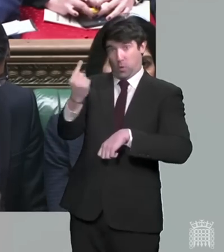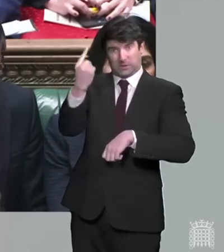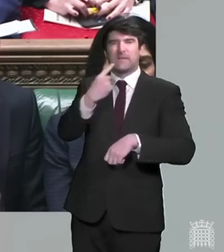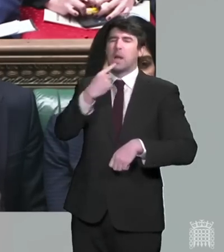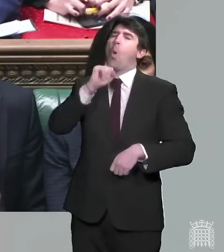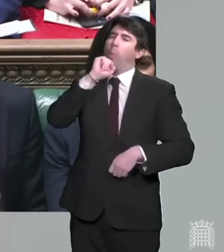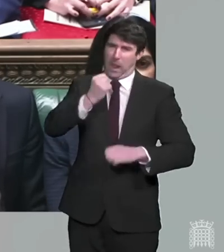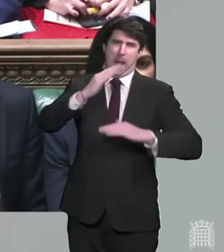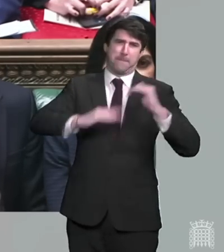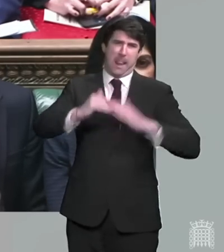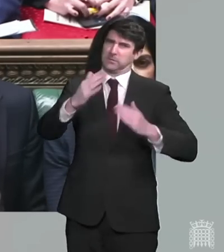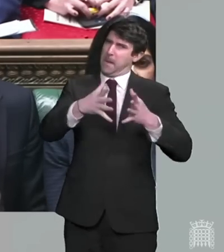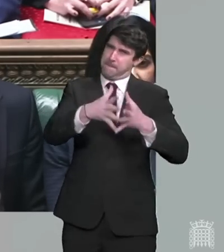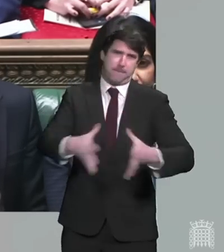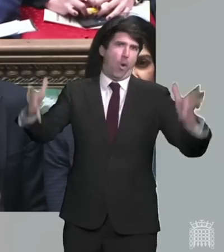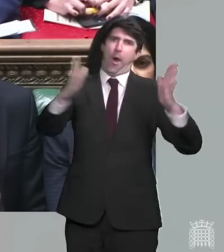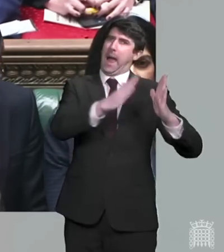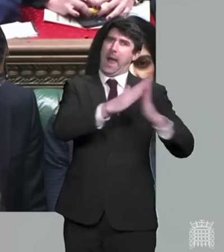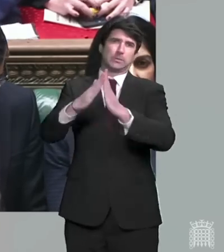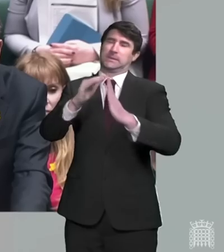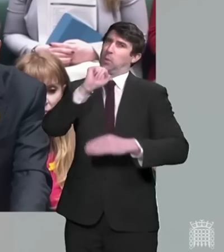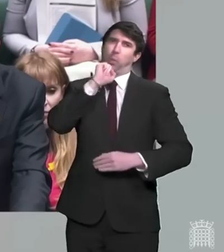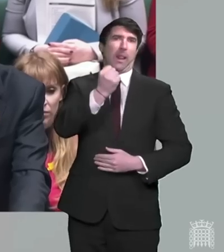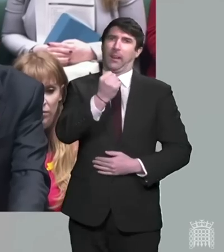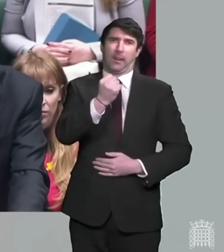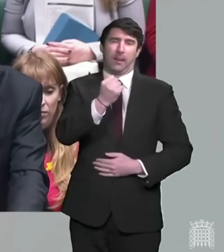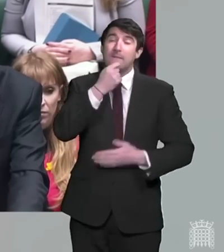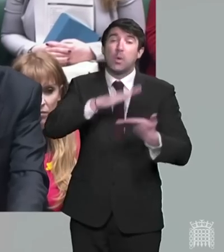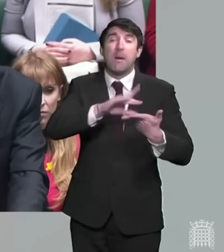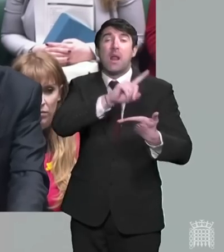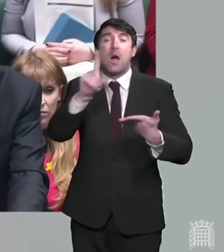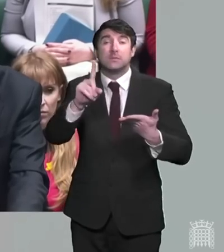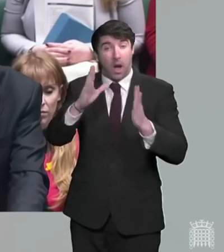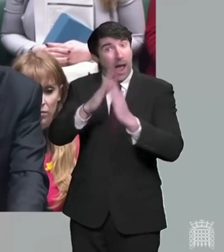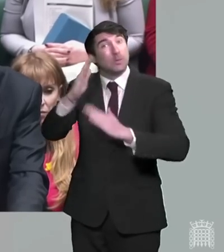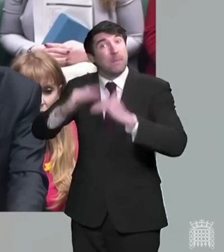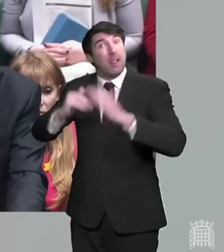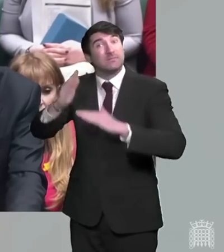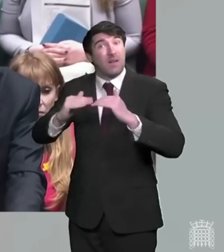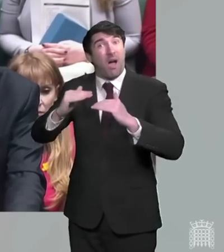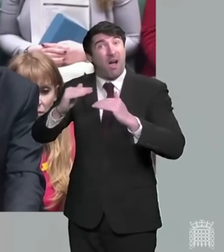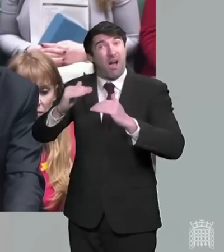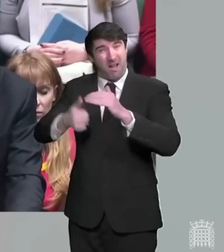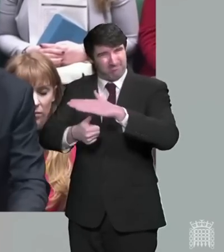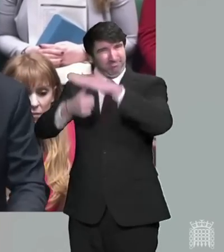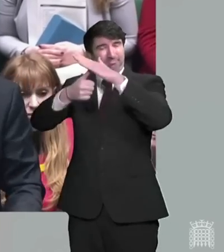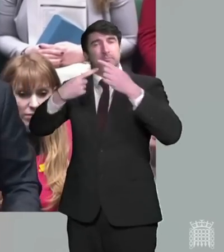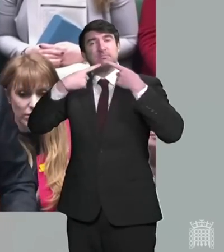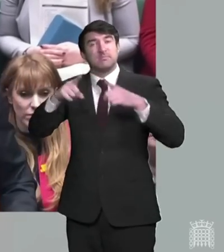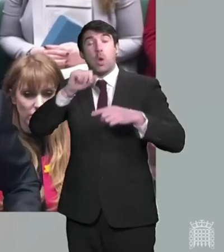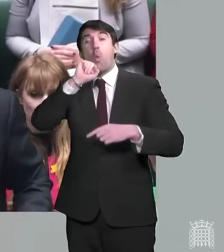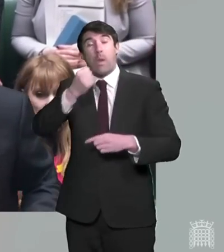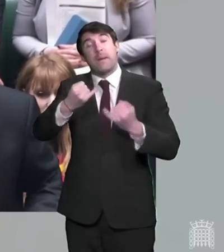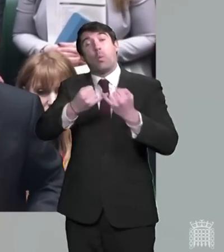you believe it? A few months later, the Home Builders Federation say house building is going to fall to its lowest level